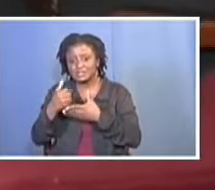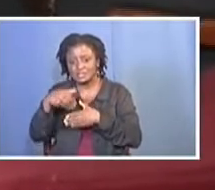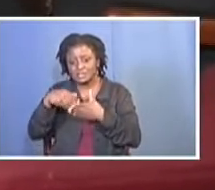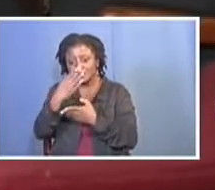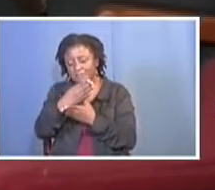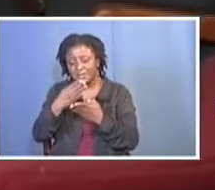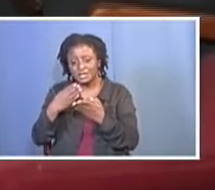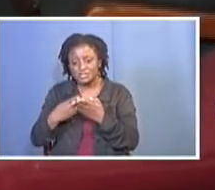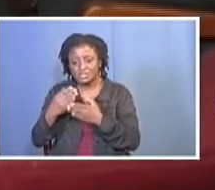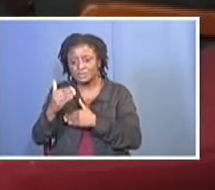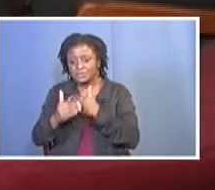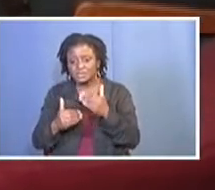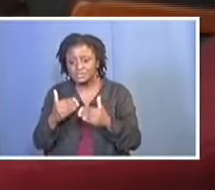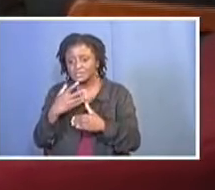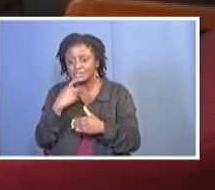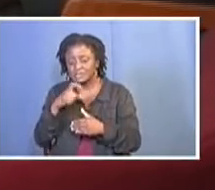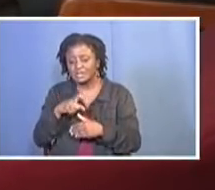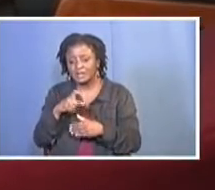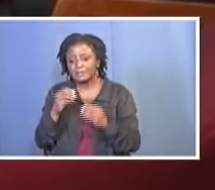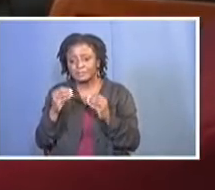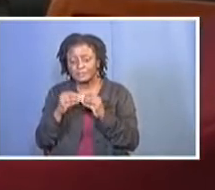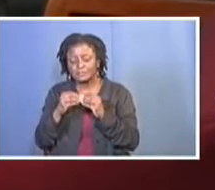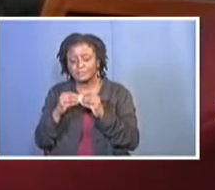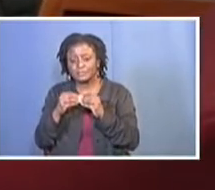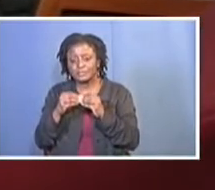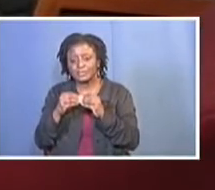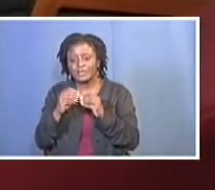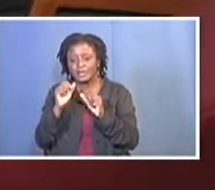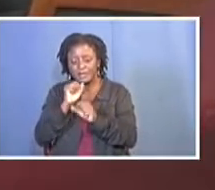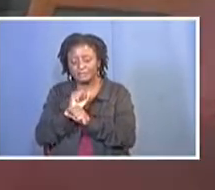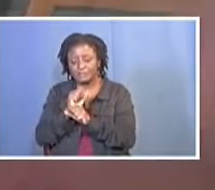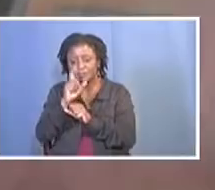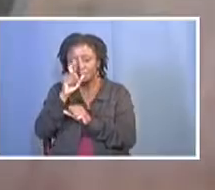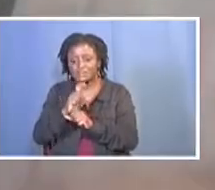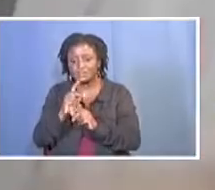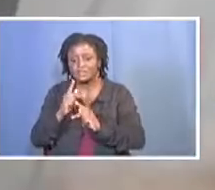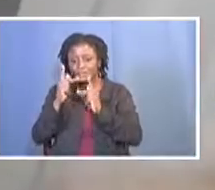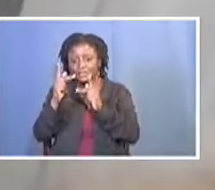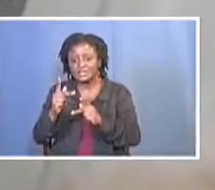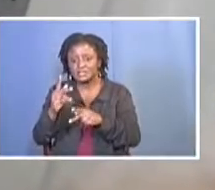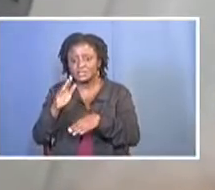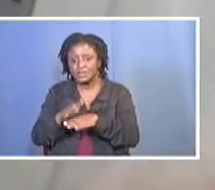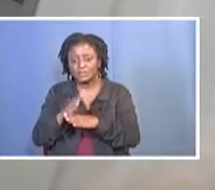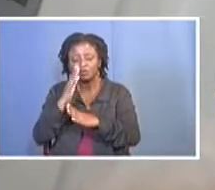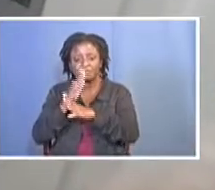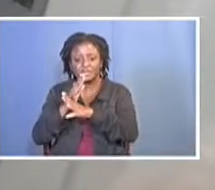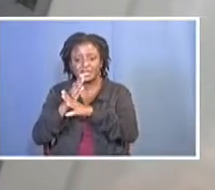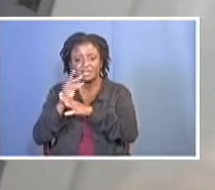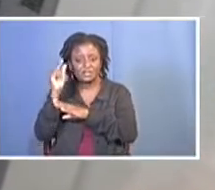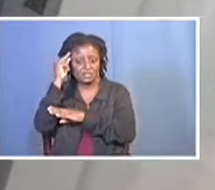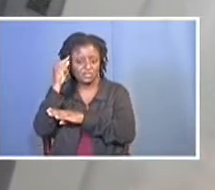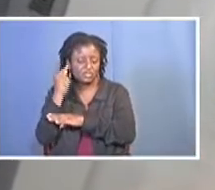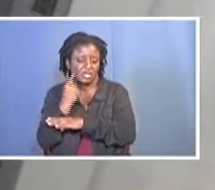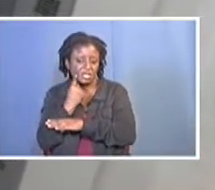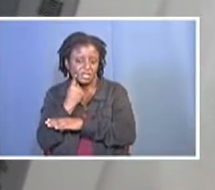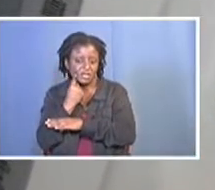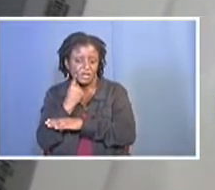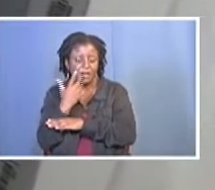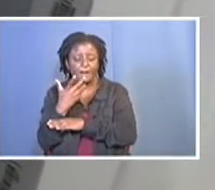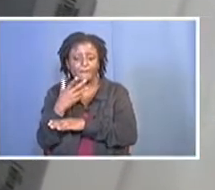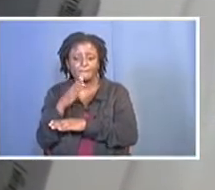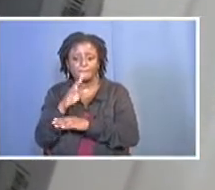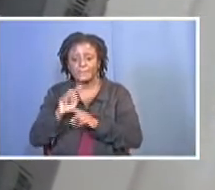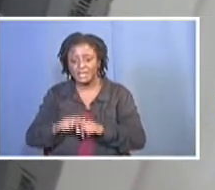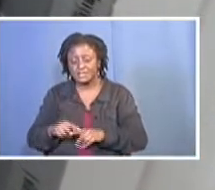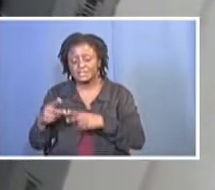concerted effort must be placed on preventative measures regarding gender-based violence, as the cost is far greater physically, emotionally,